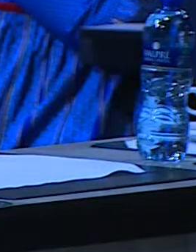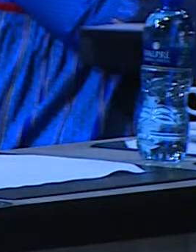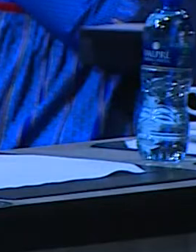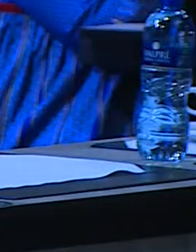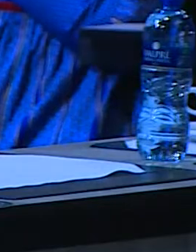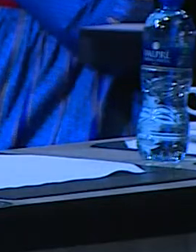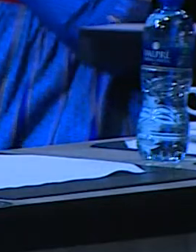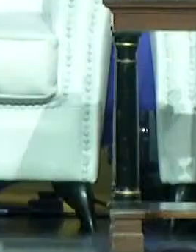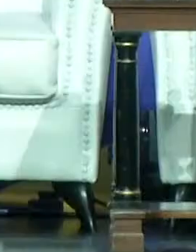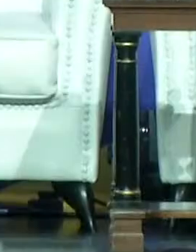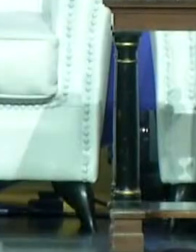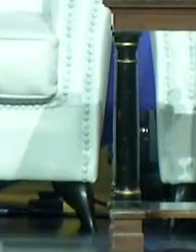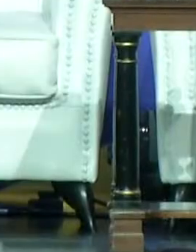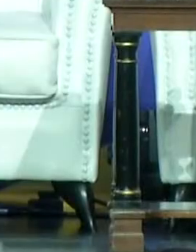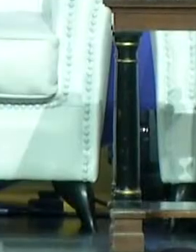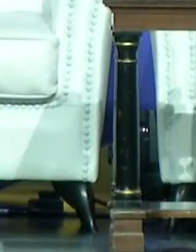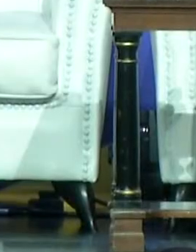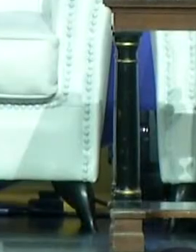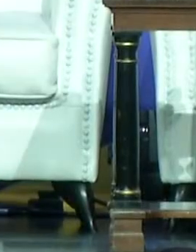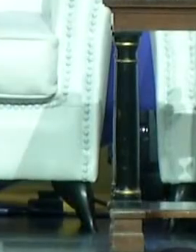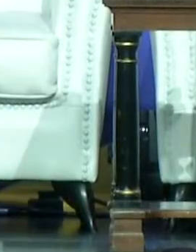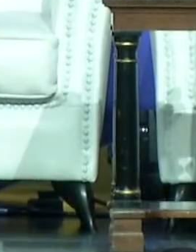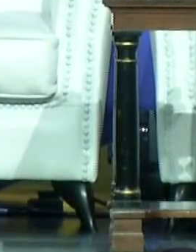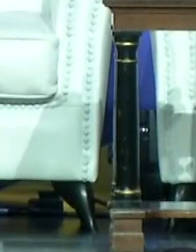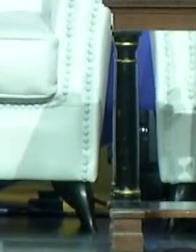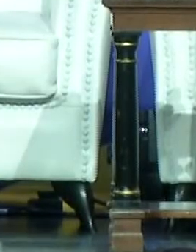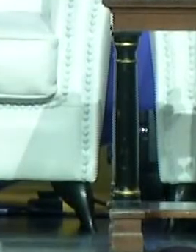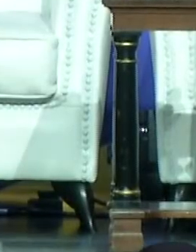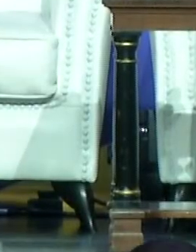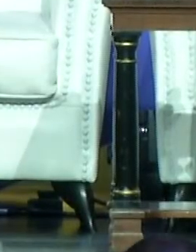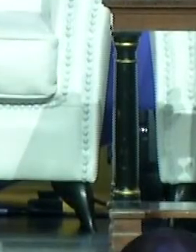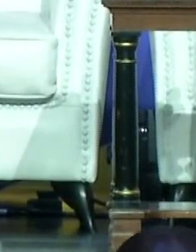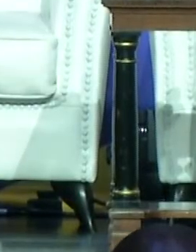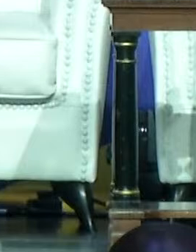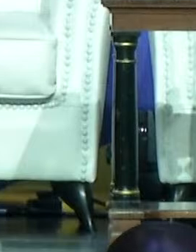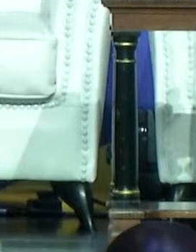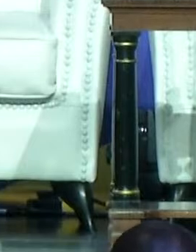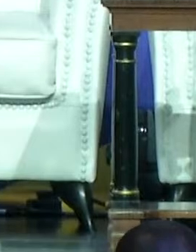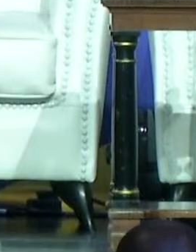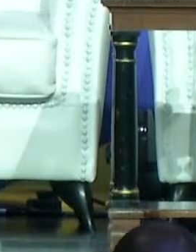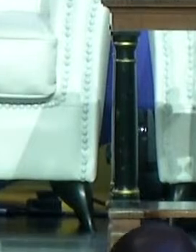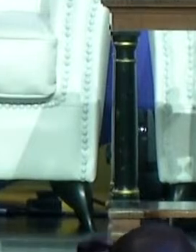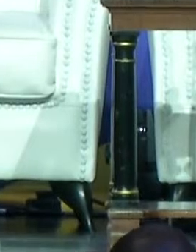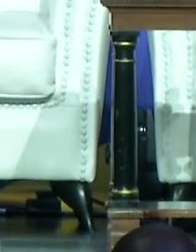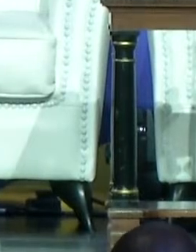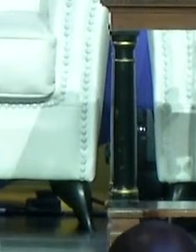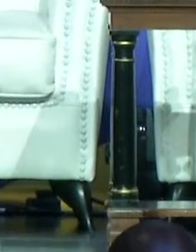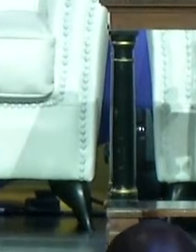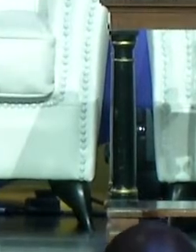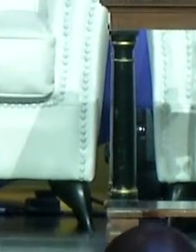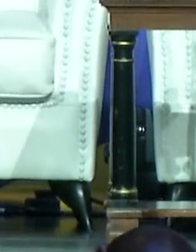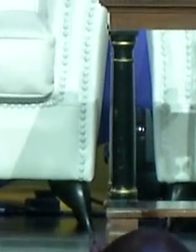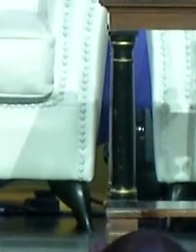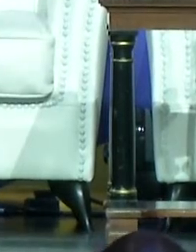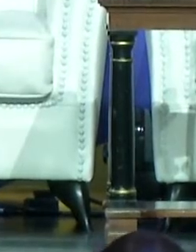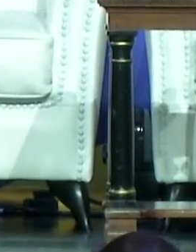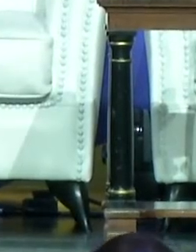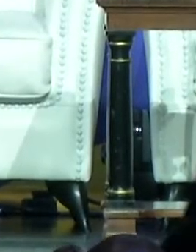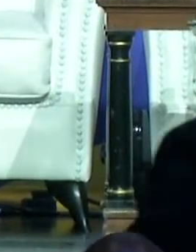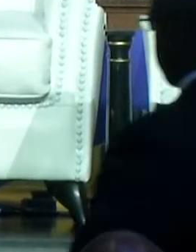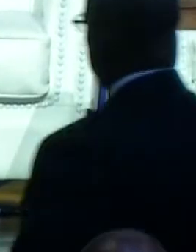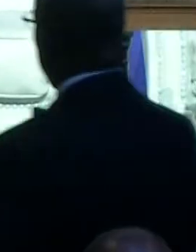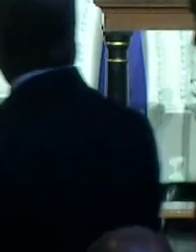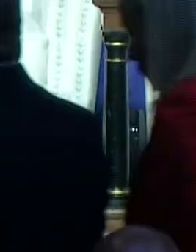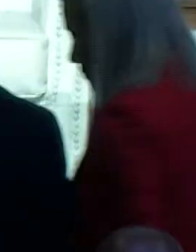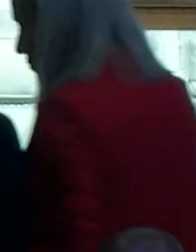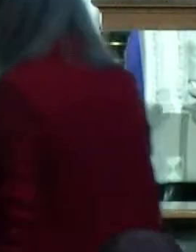So I'm going to start by introducing Ambassador Ruben Brigetti because he has another engagement that he